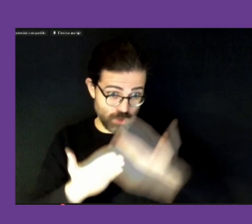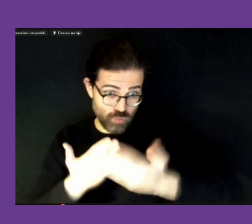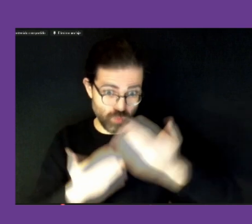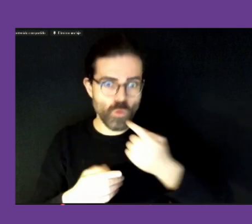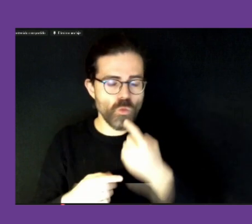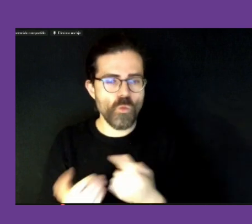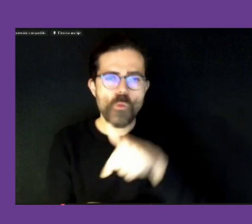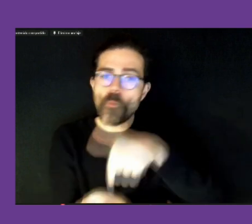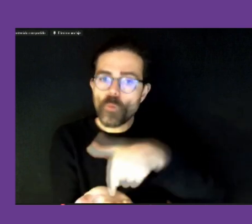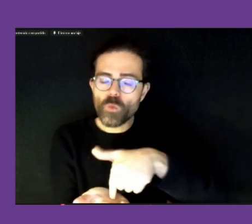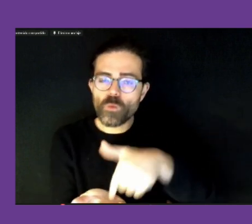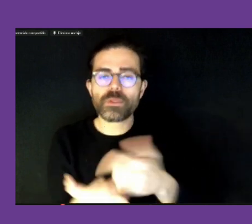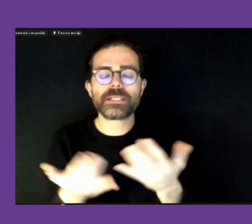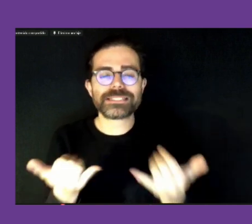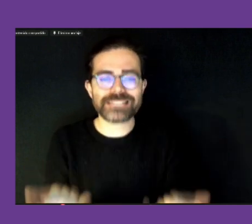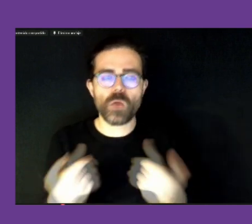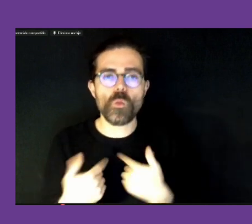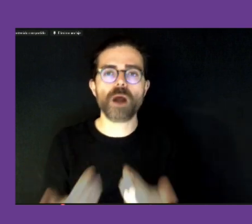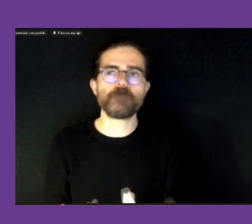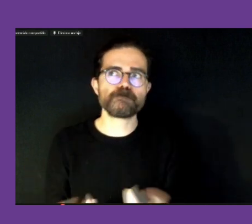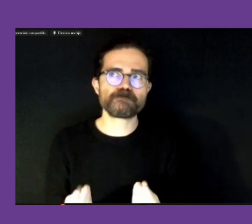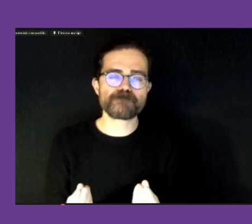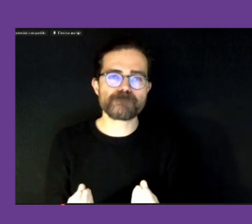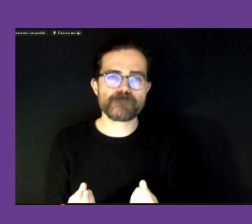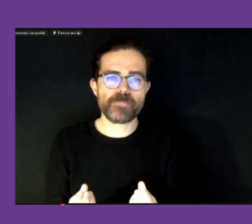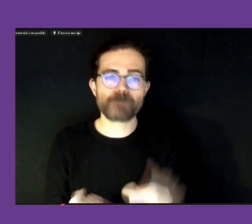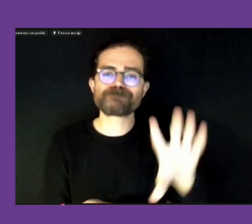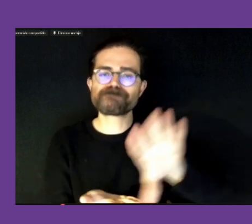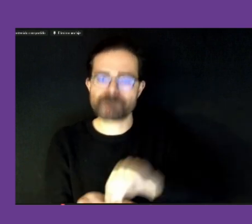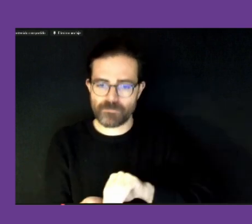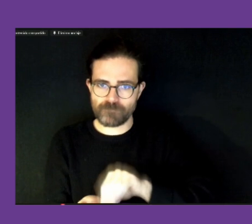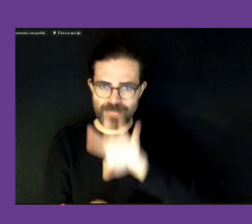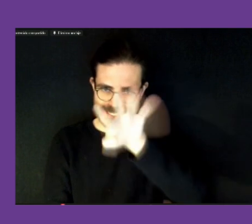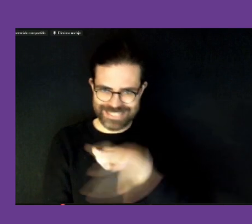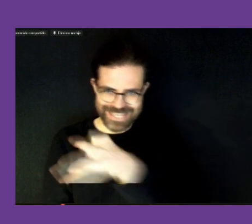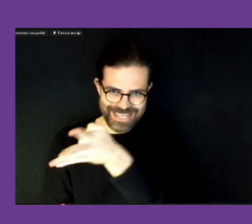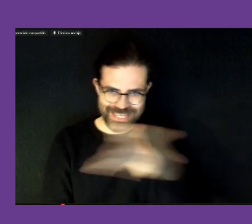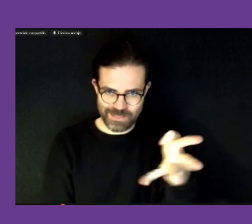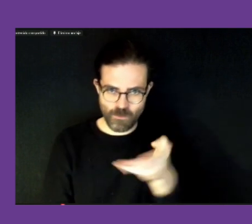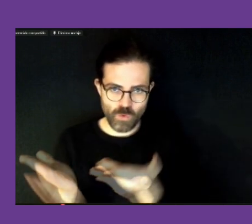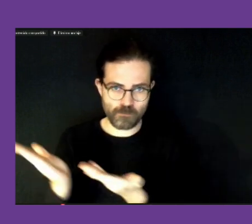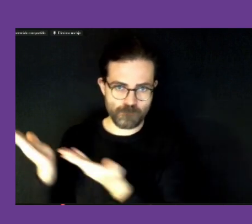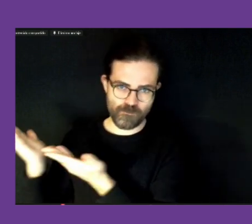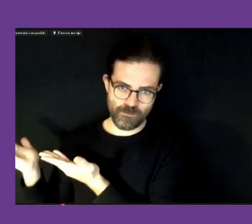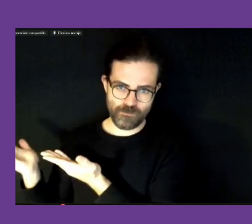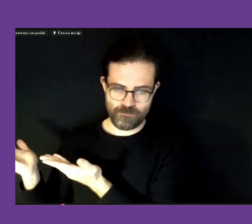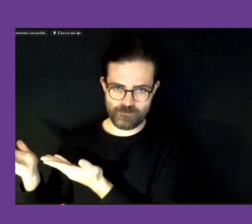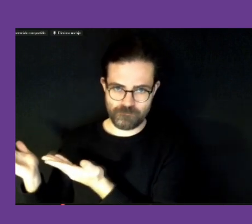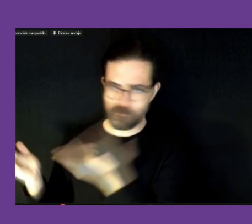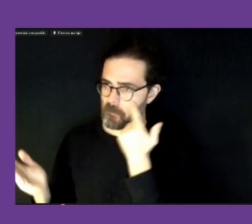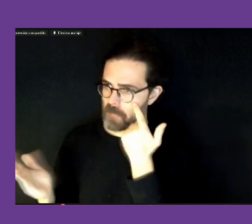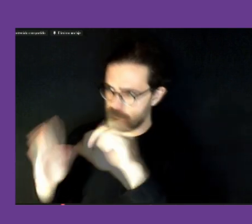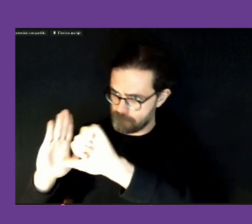are using a table to assess, and we in this table we are checking which